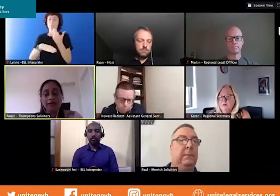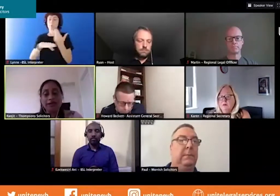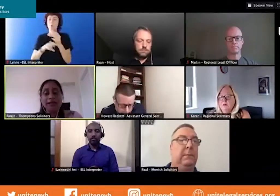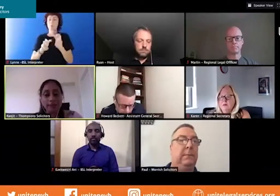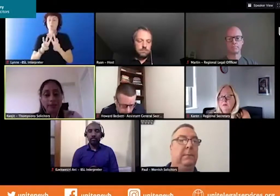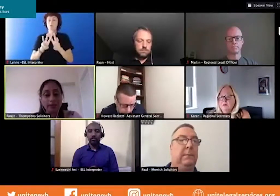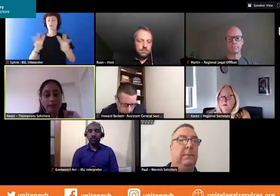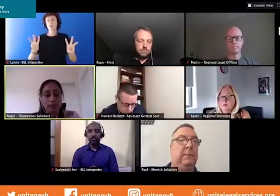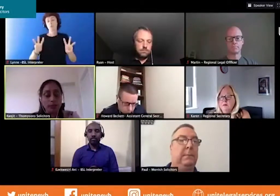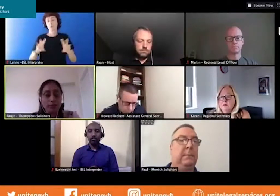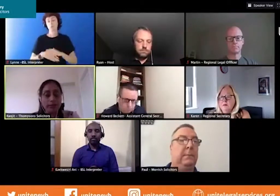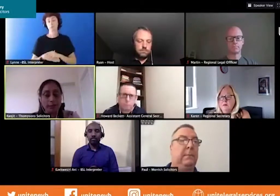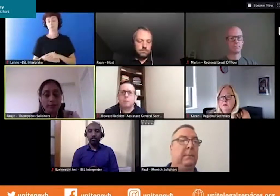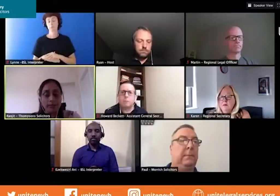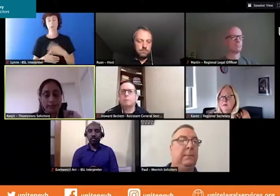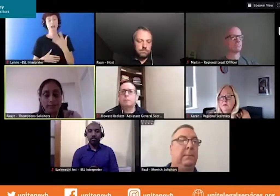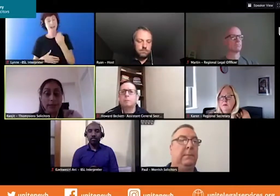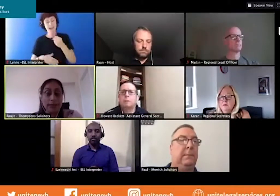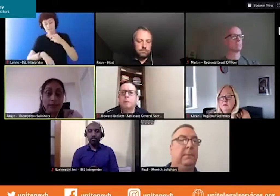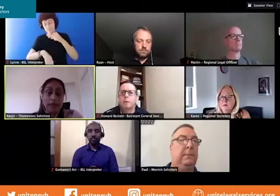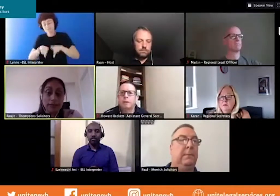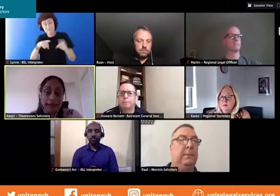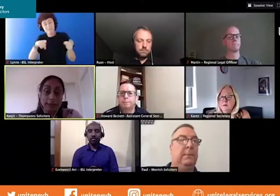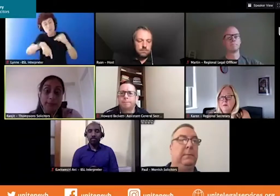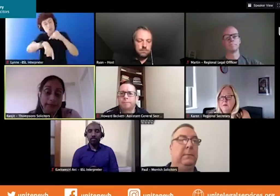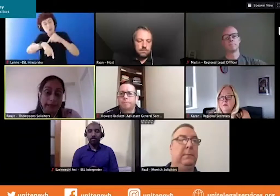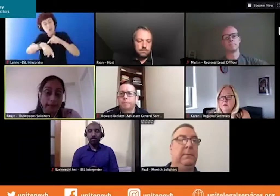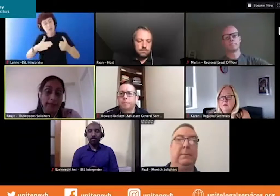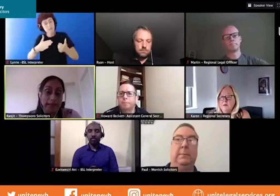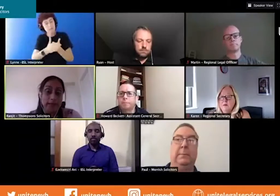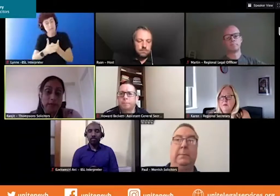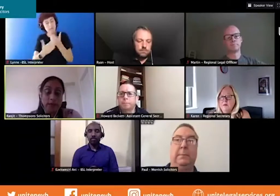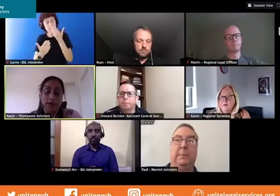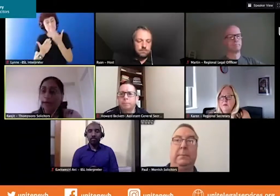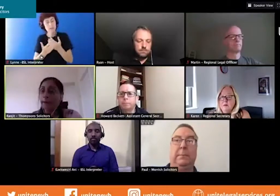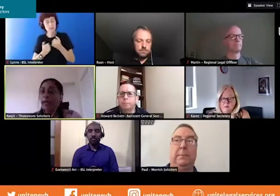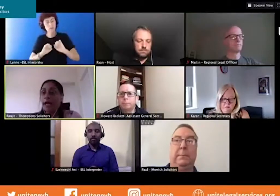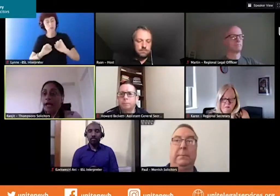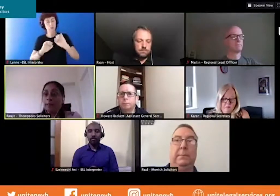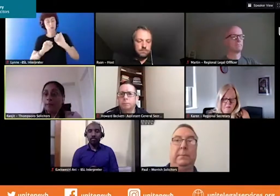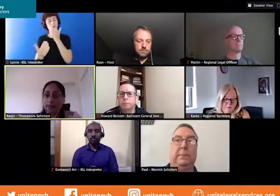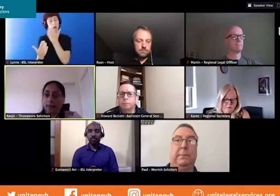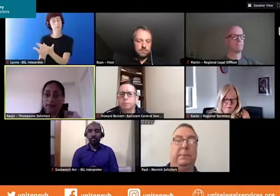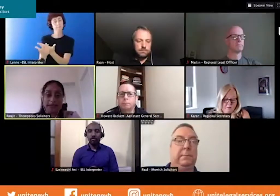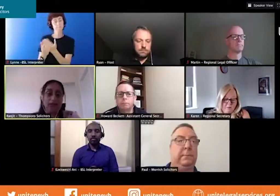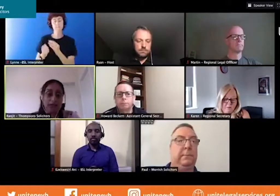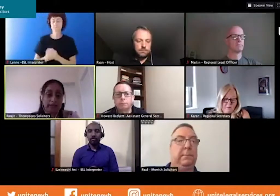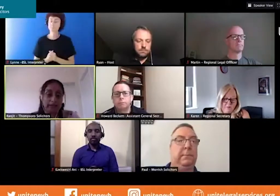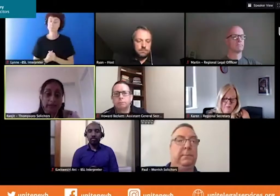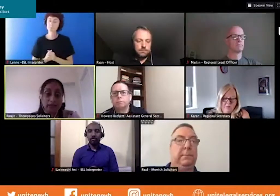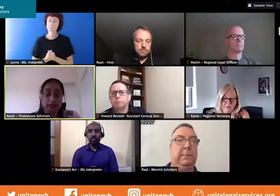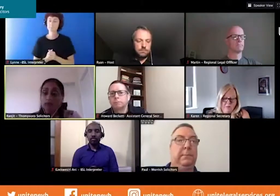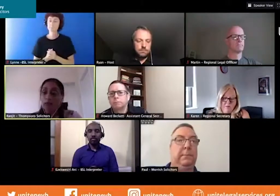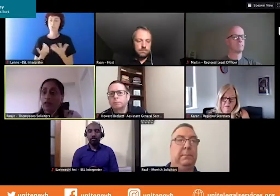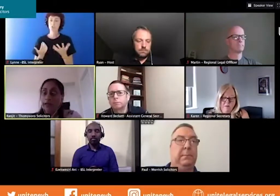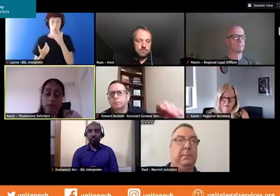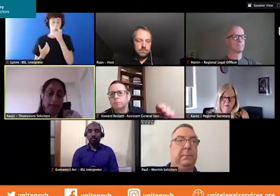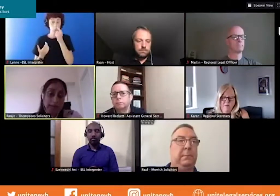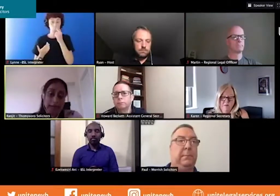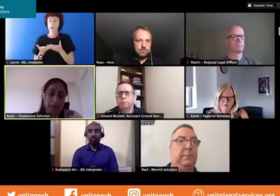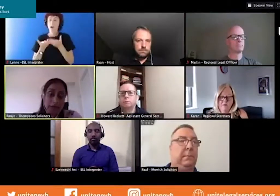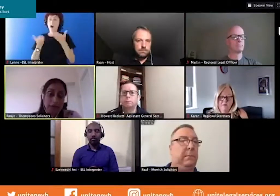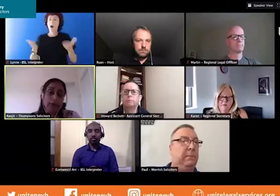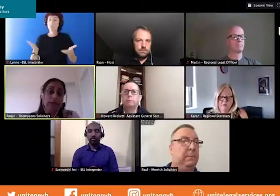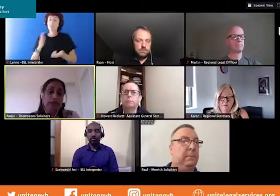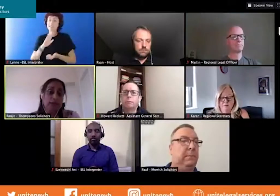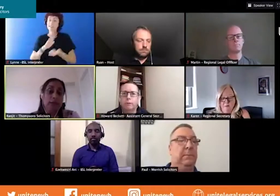different time limits with these types of claims, depending on the type of claim that you're bringing. As Paul said, unfair dismissal, that's one of the claims